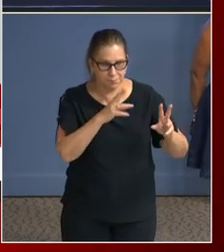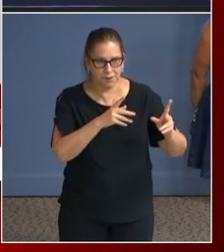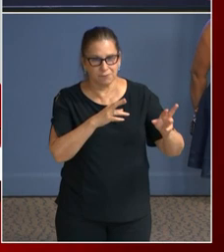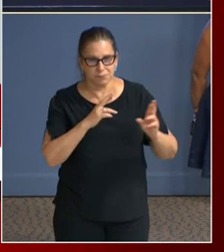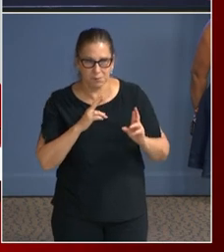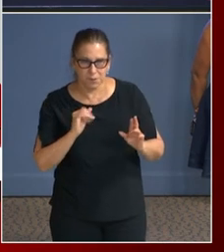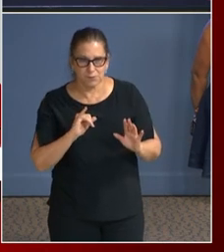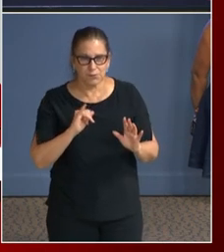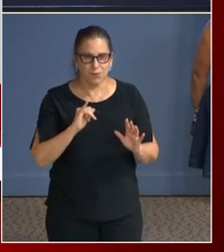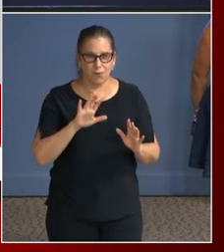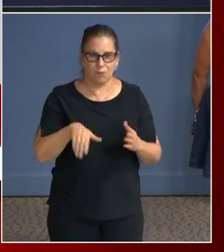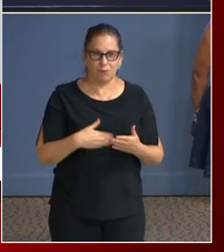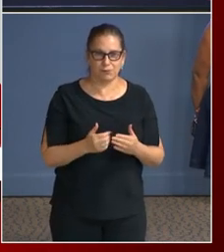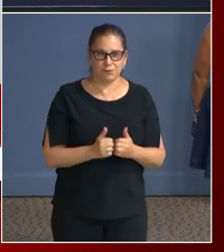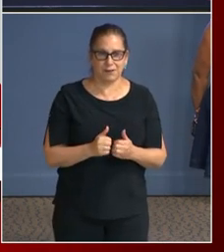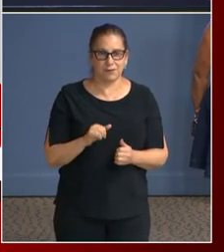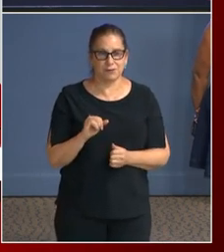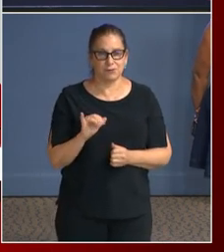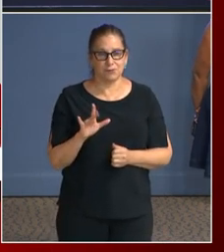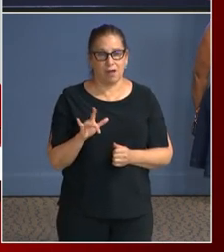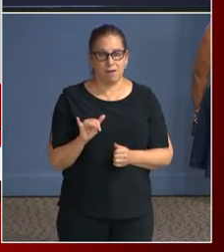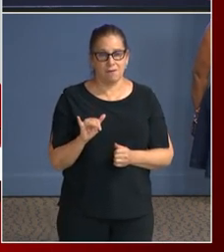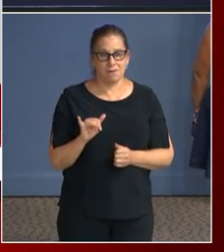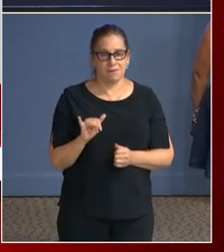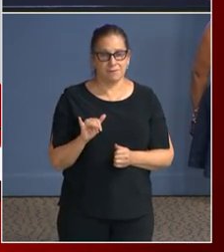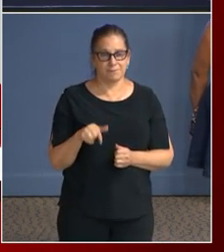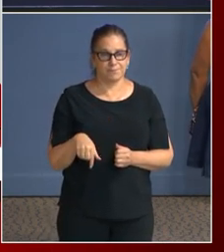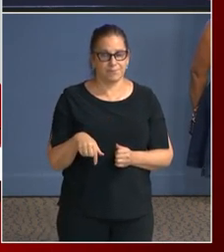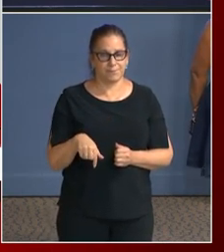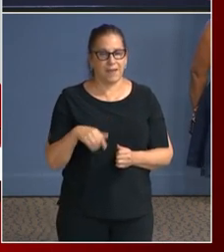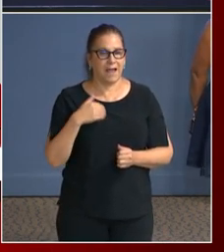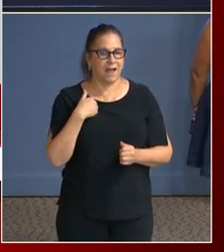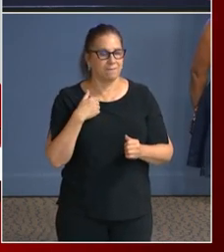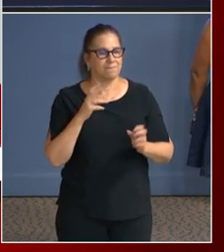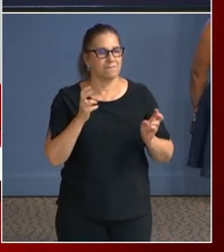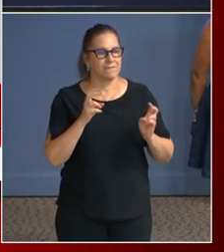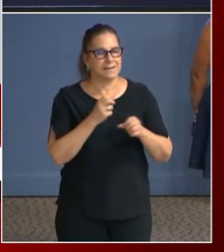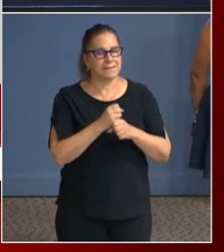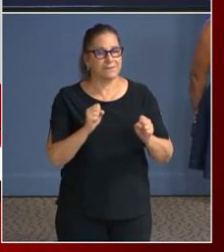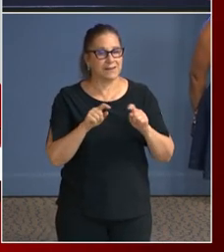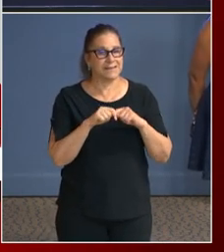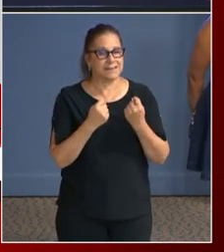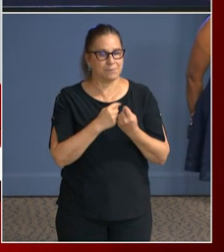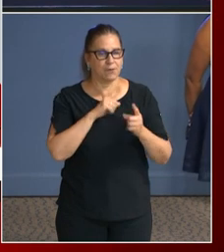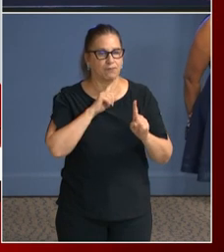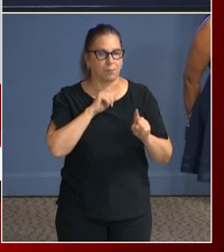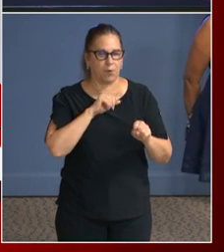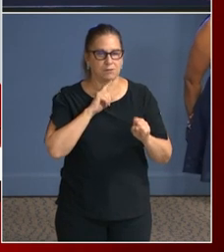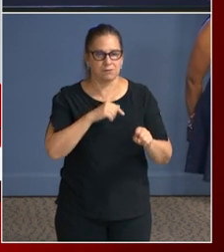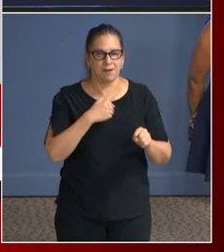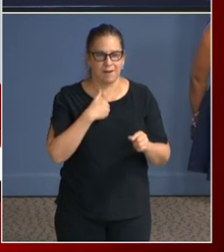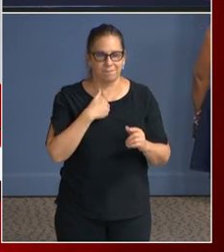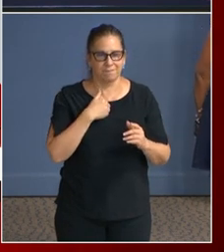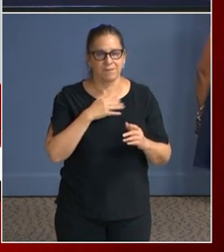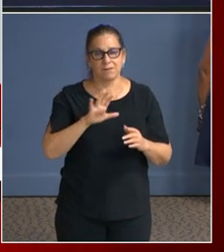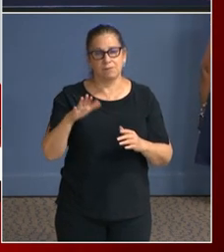of these multi-agency safety teams across the city. Their mission will be to promote safety in community